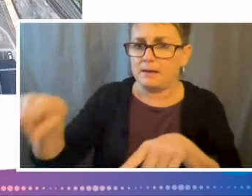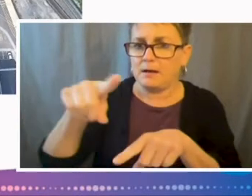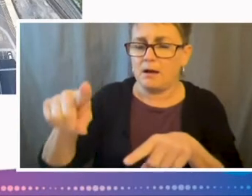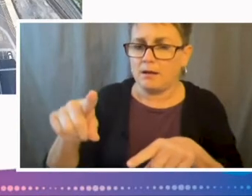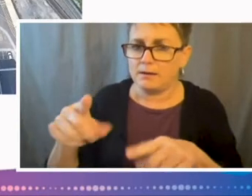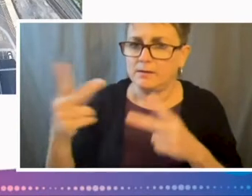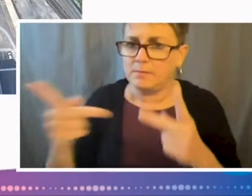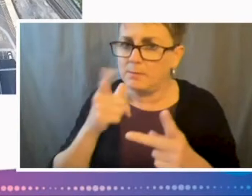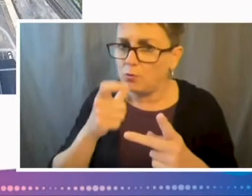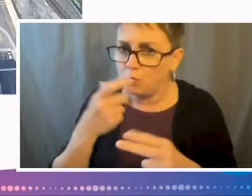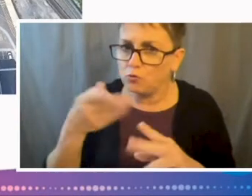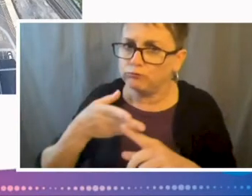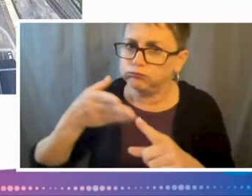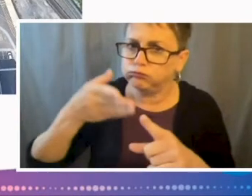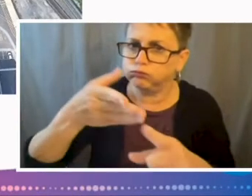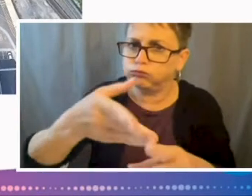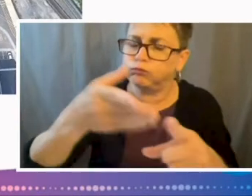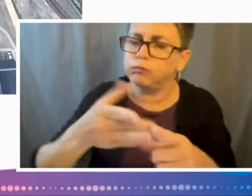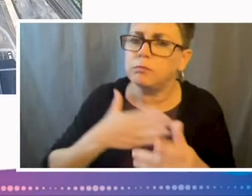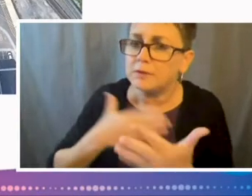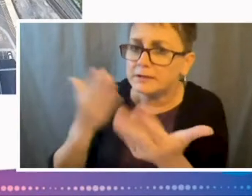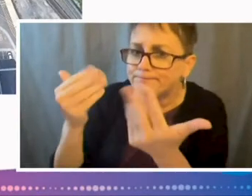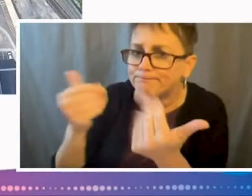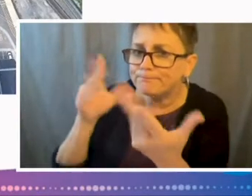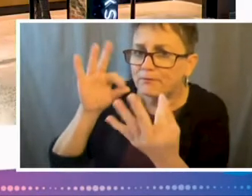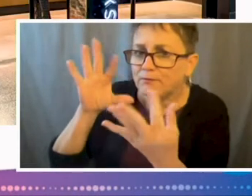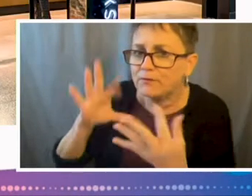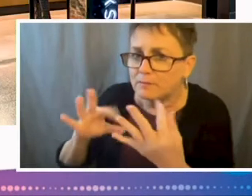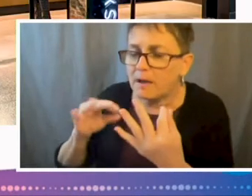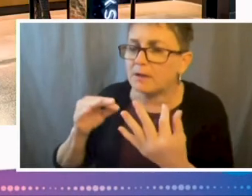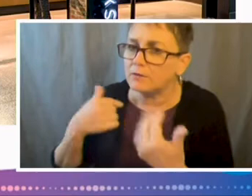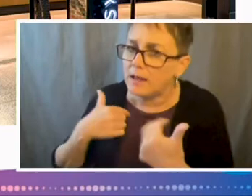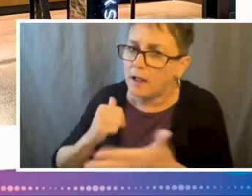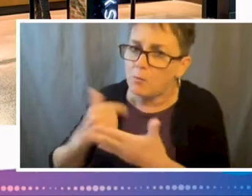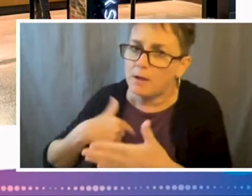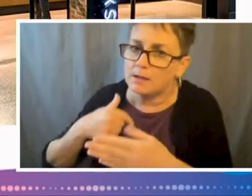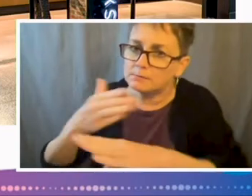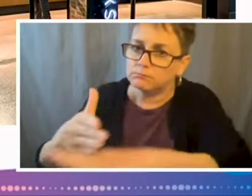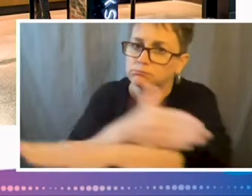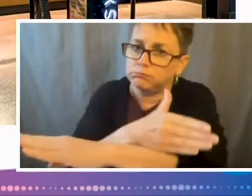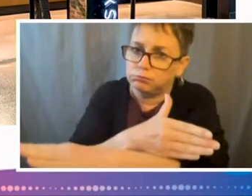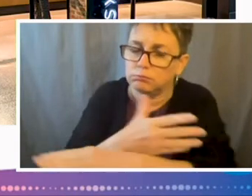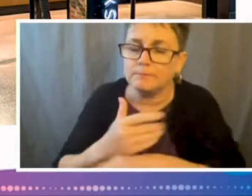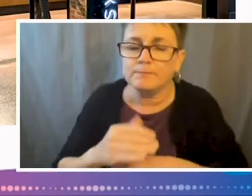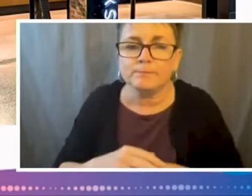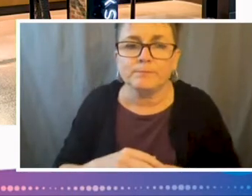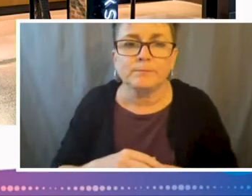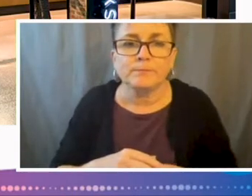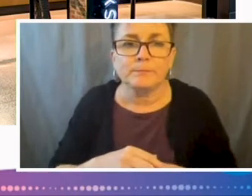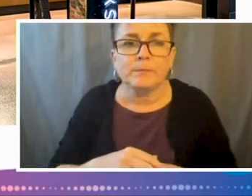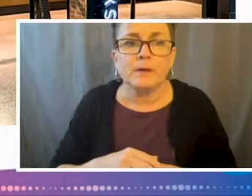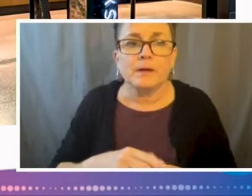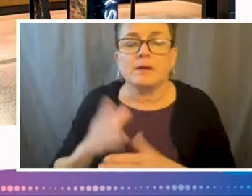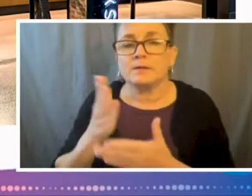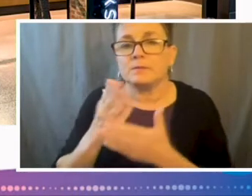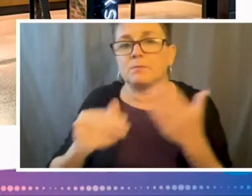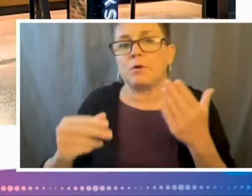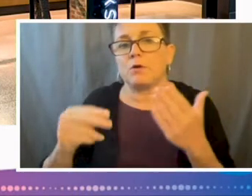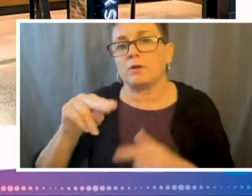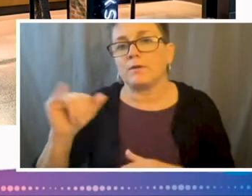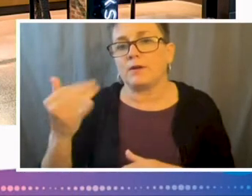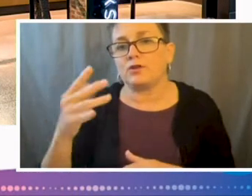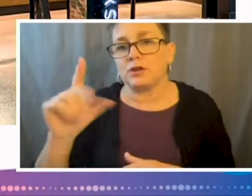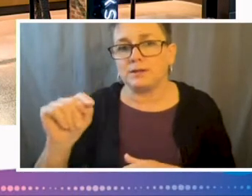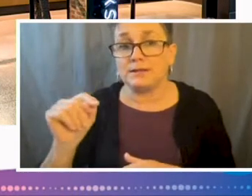the lot to give feedback to make a better commuting experience. As part of the NJT leasing